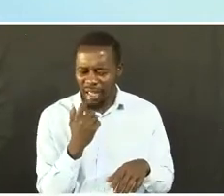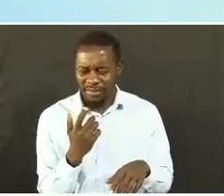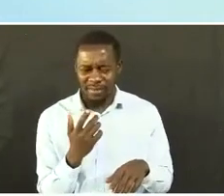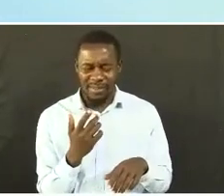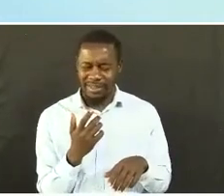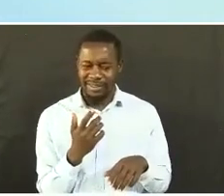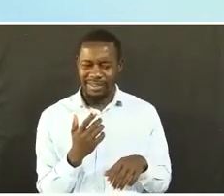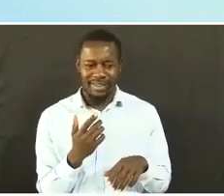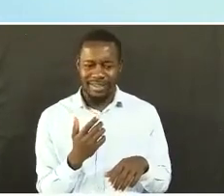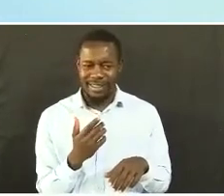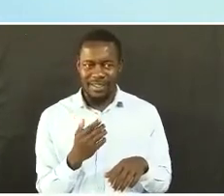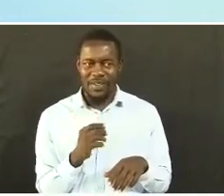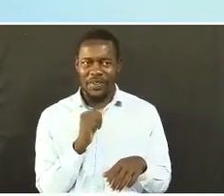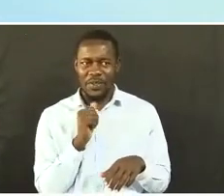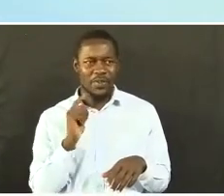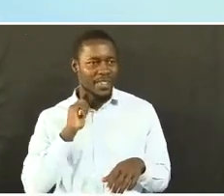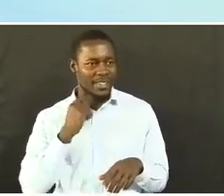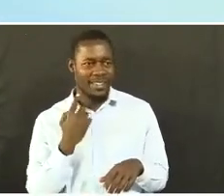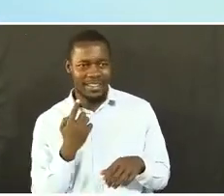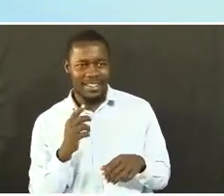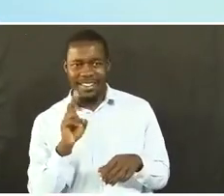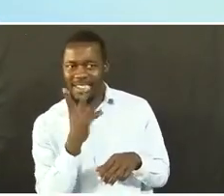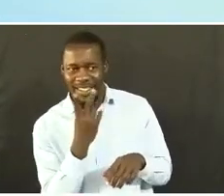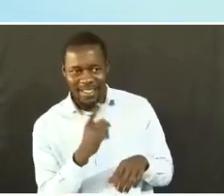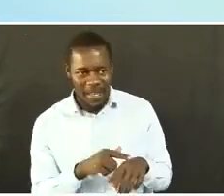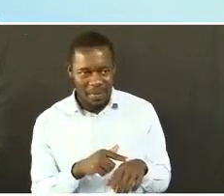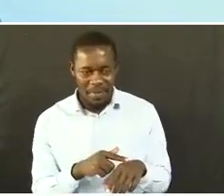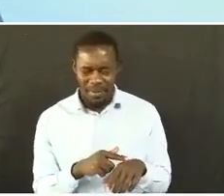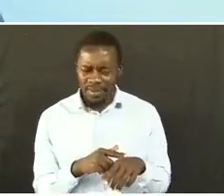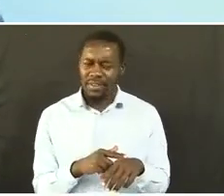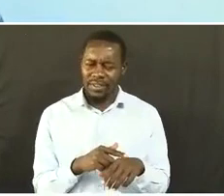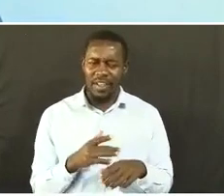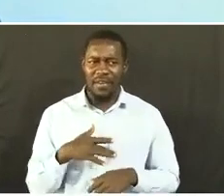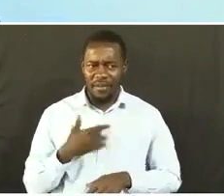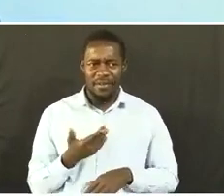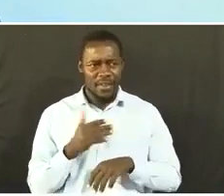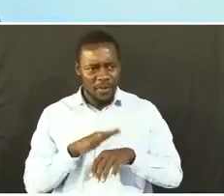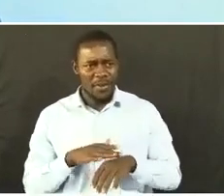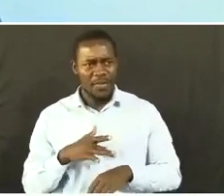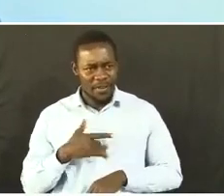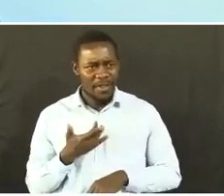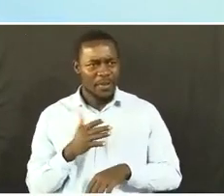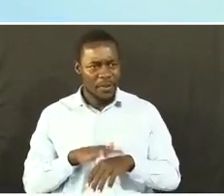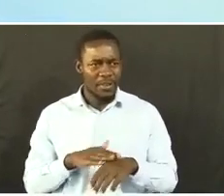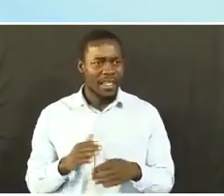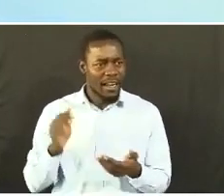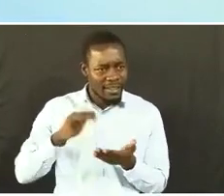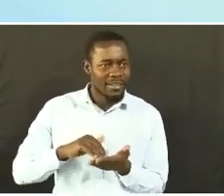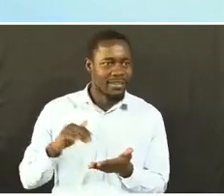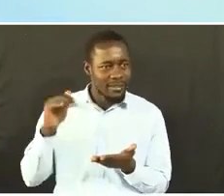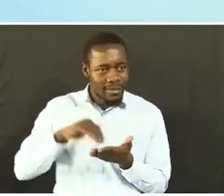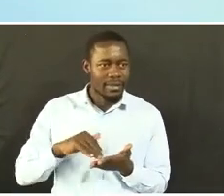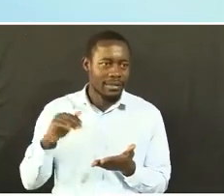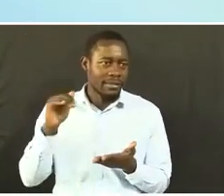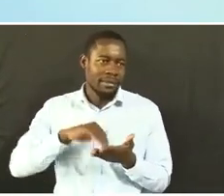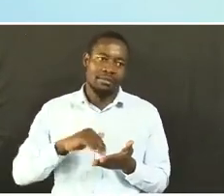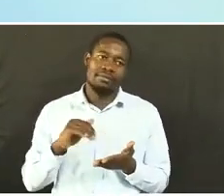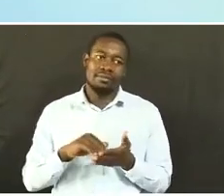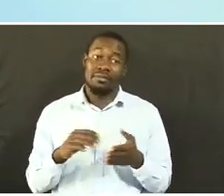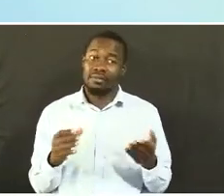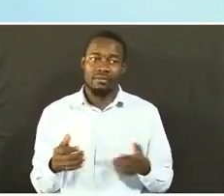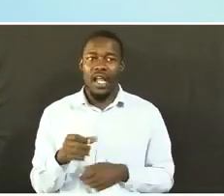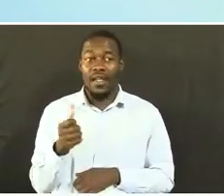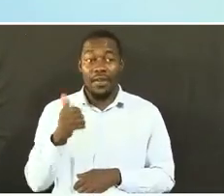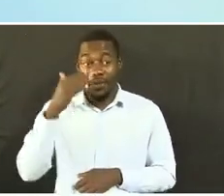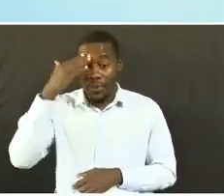just using drugs, and therefore it is readily available, and there is that temptation to just try. Other people are not just informed, and